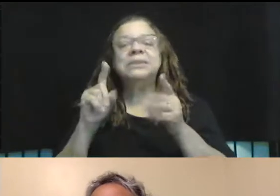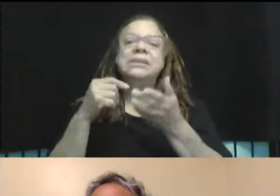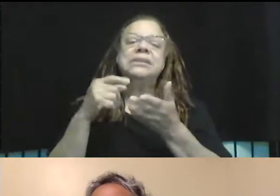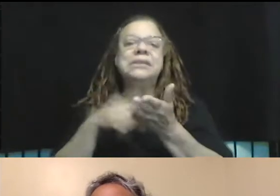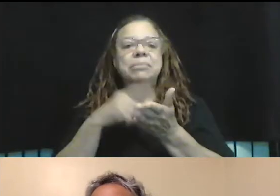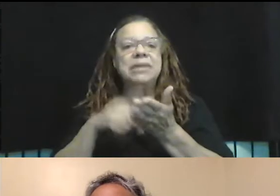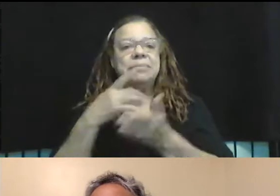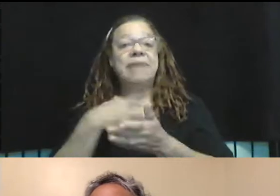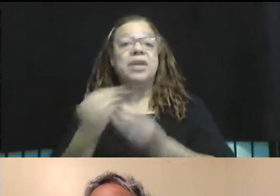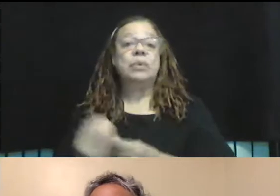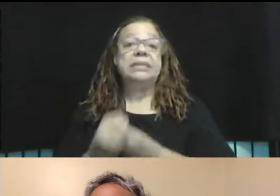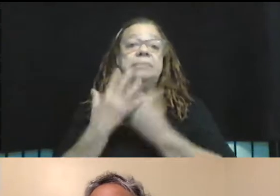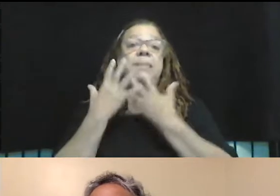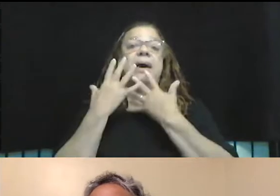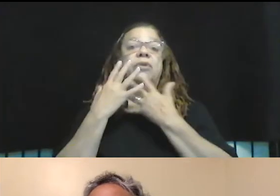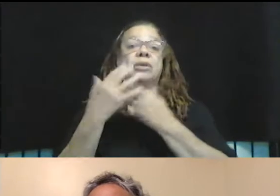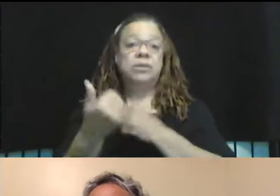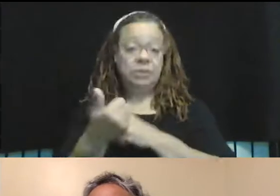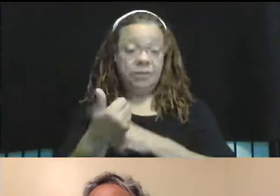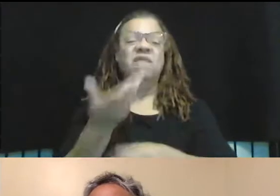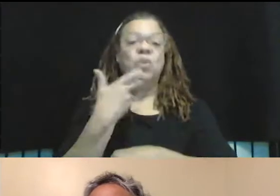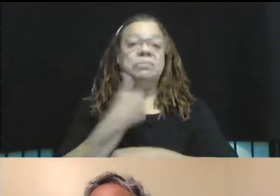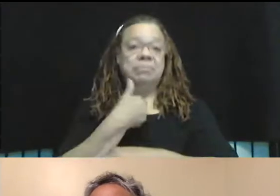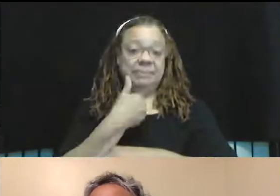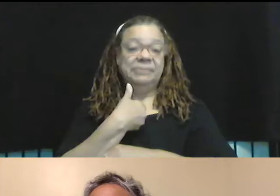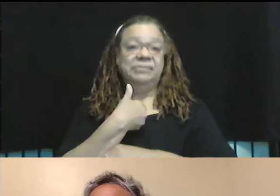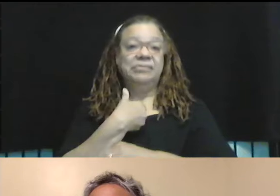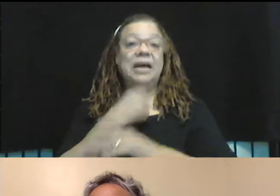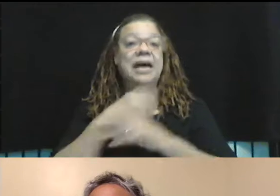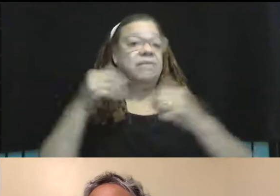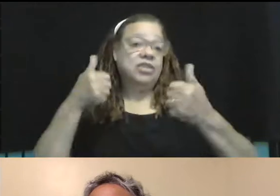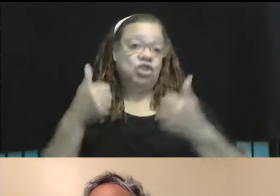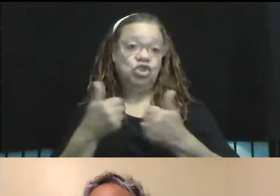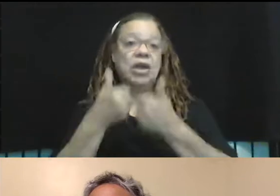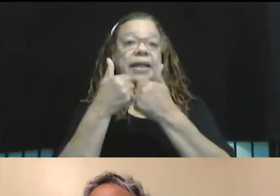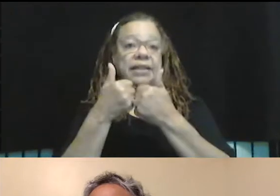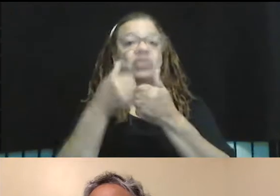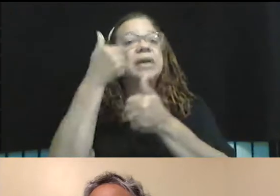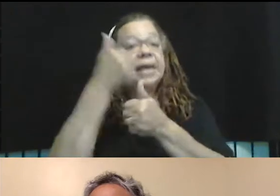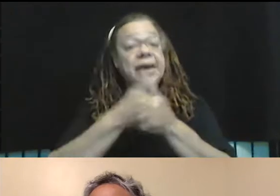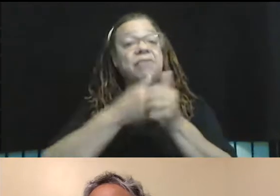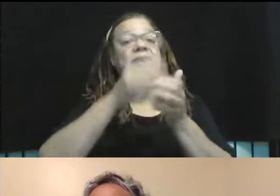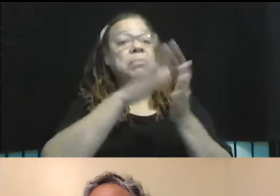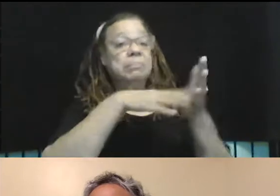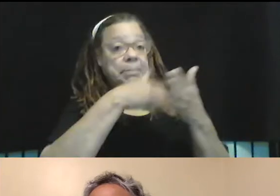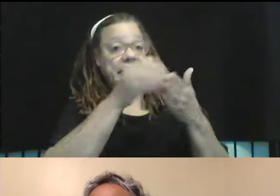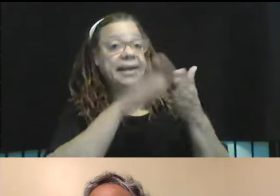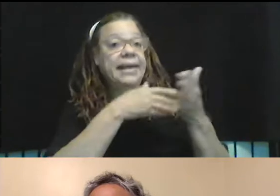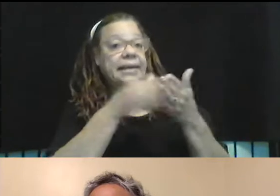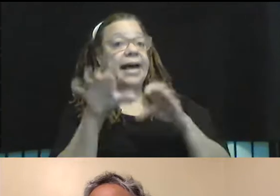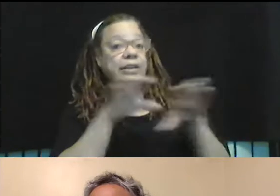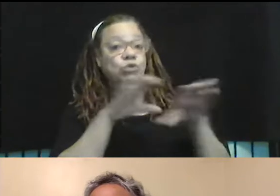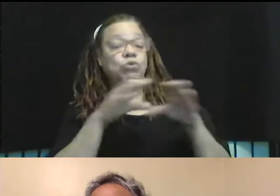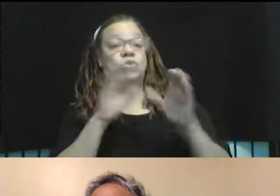I feel inspired to push myself, and it's usually like I have a certain challenge every piece I do just to help push myself